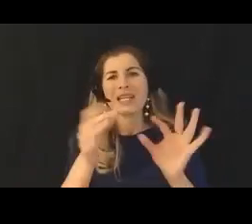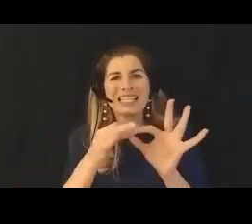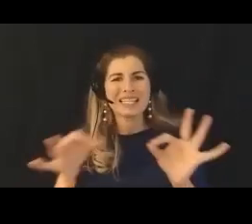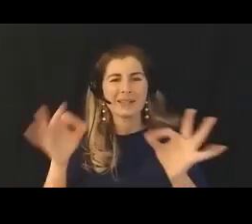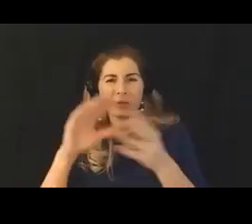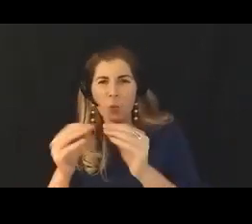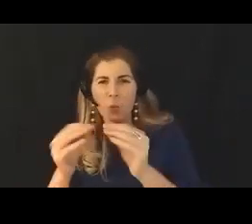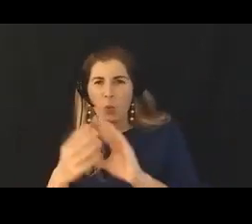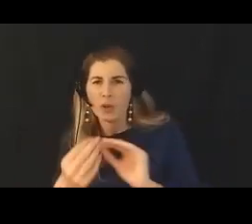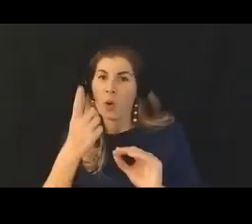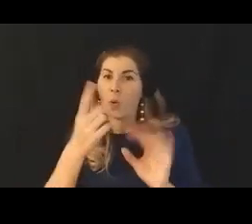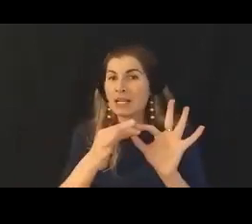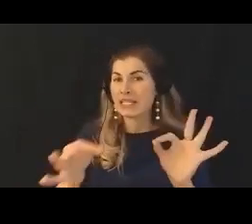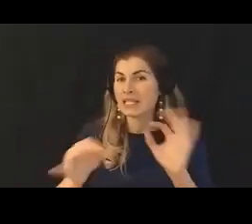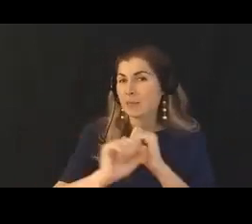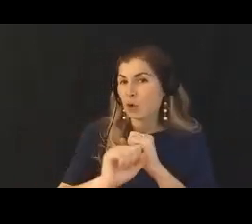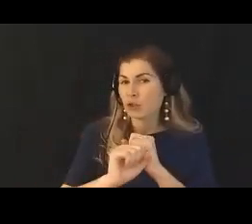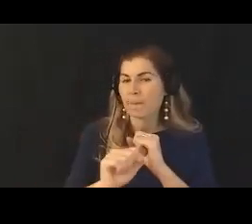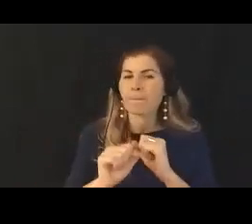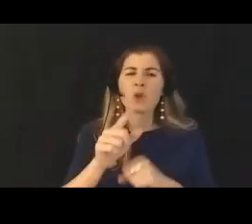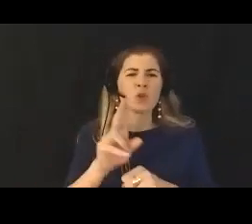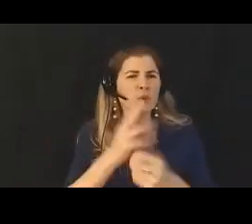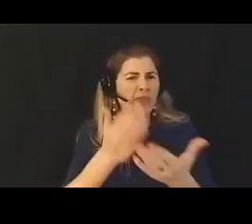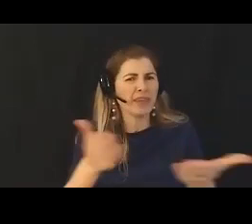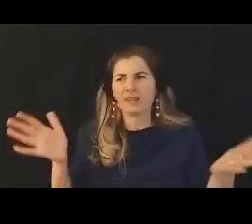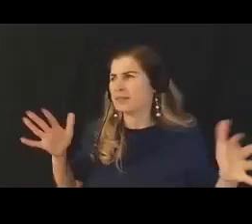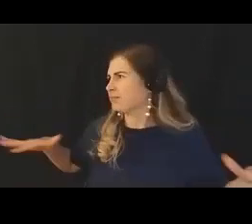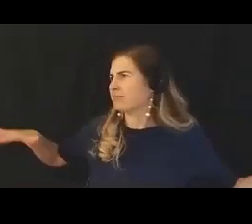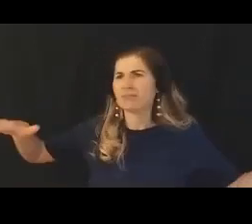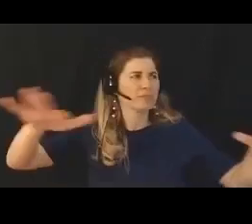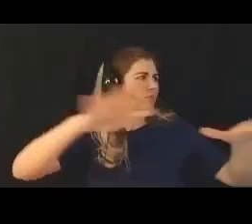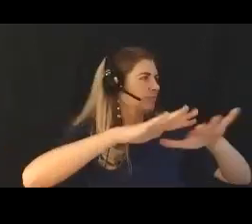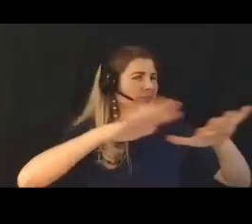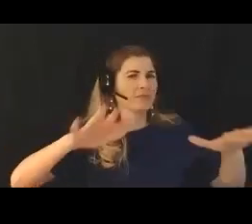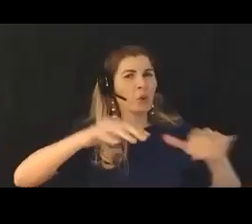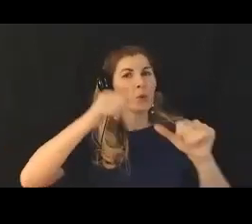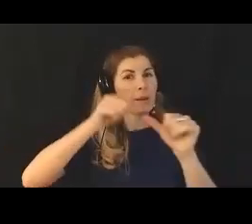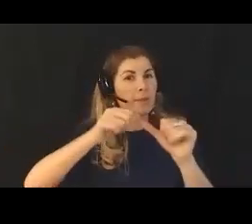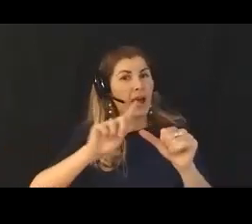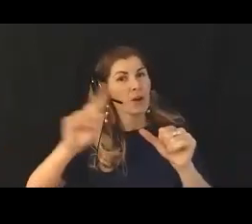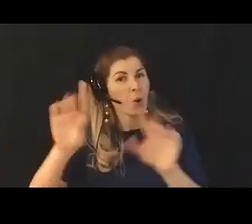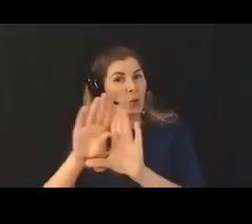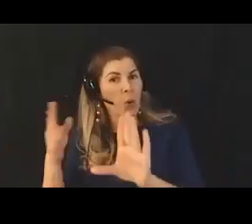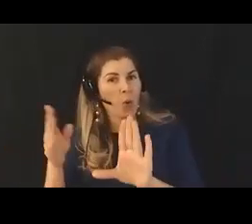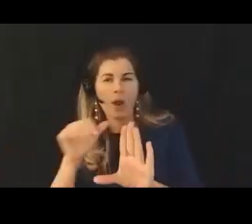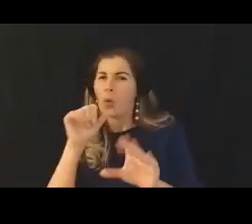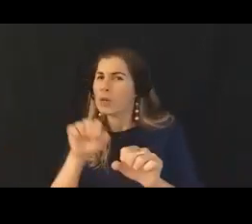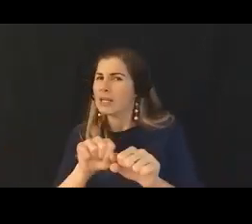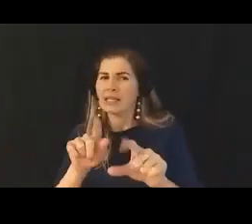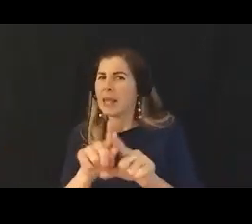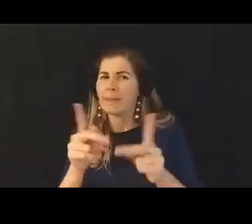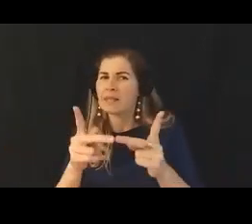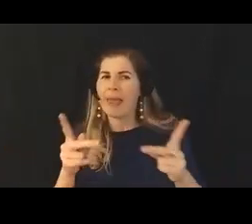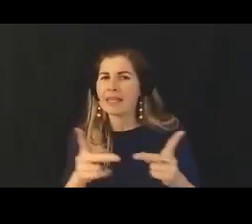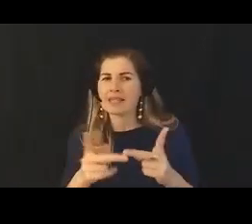sentence commercial. Use the space around you, right? You noticed in that scene where I went to the door, I was not in the same space as that student that I did the